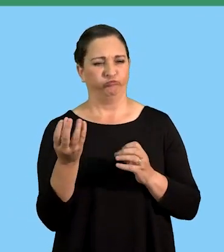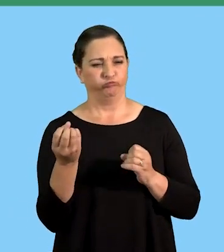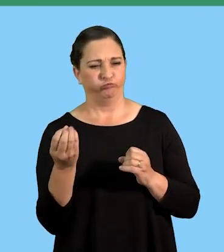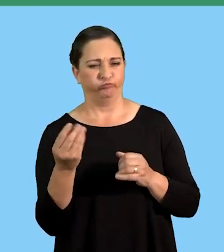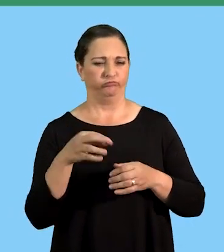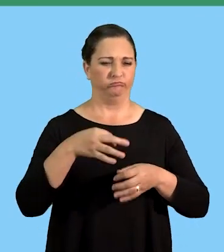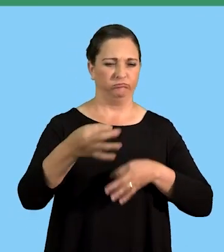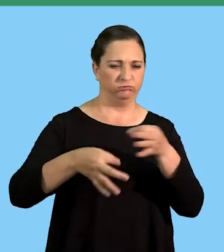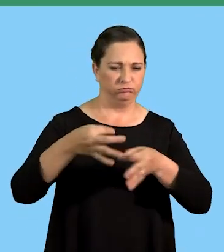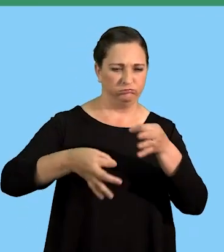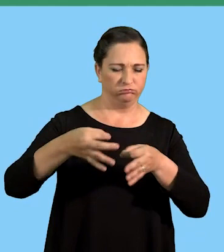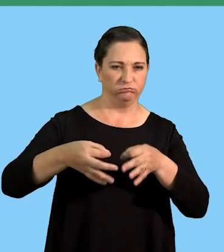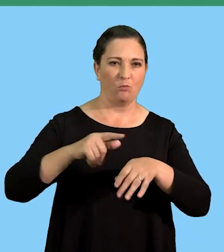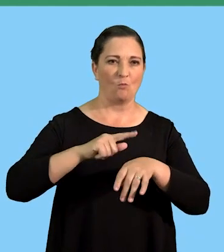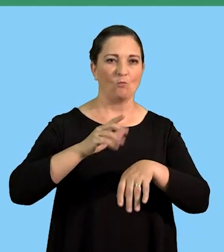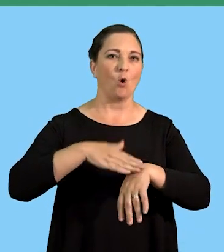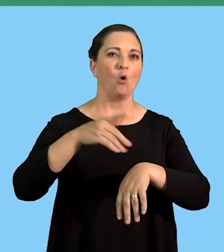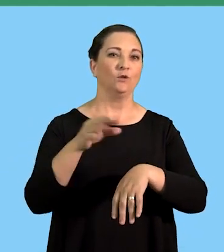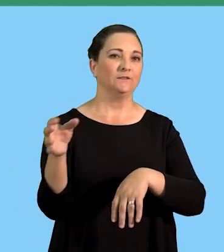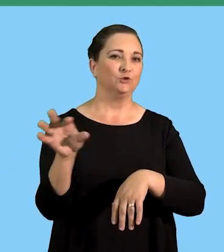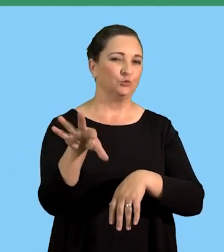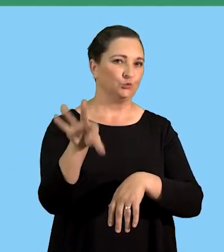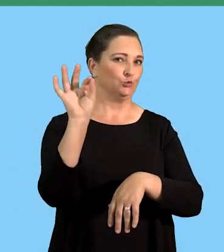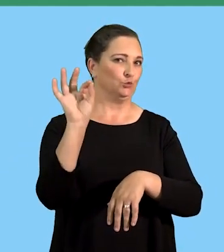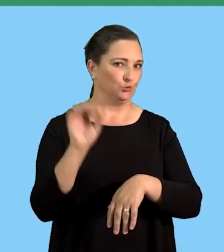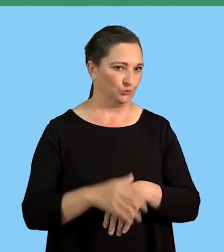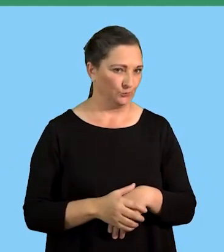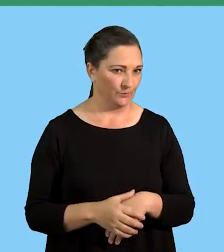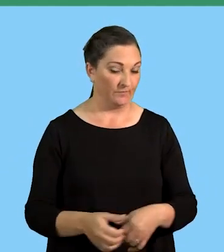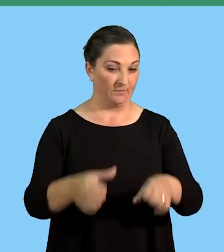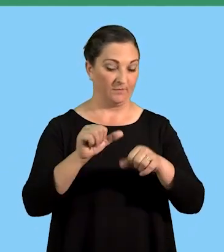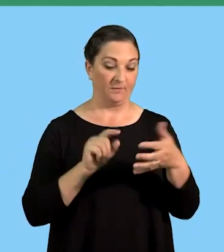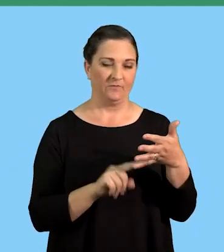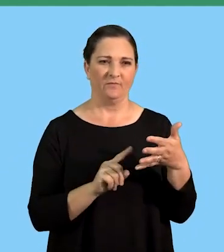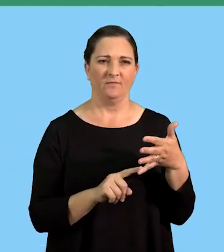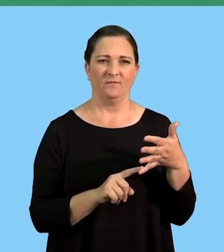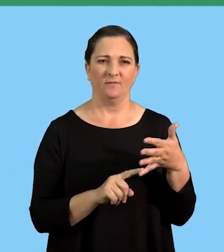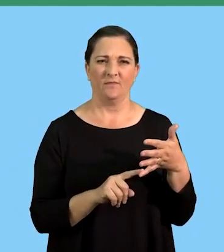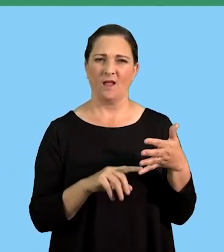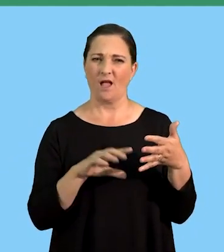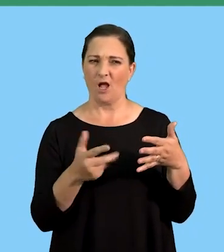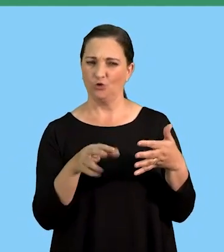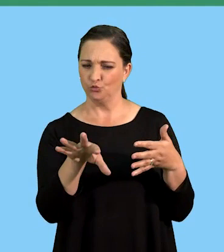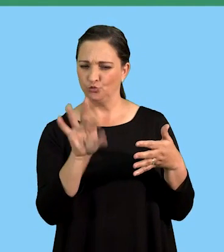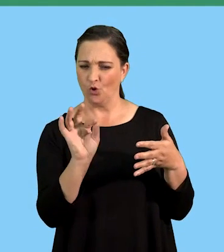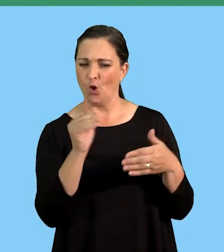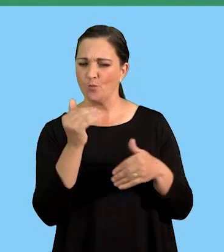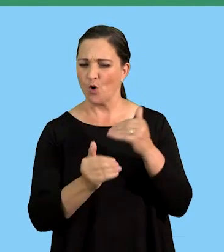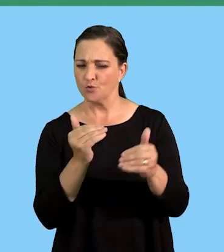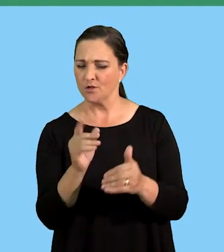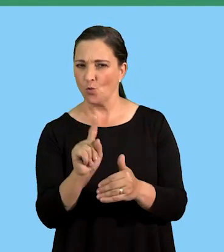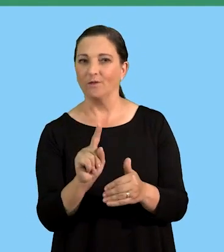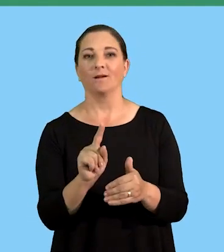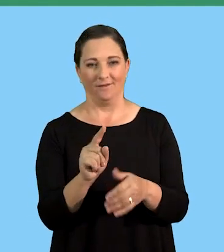of selection. You must then be able to outline the selection procedure.